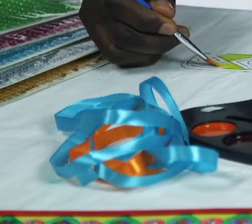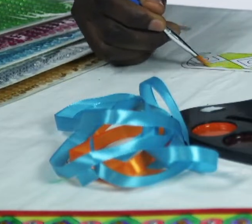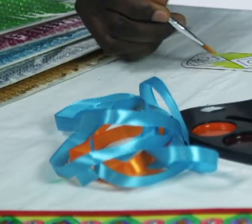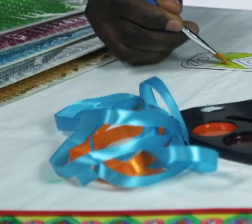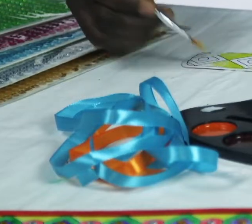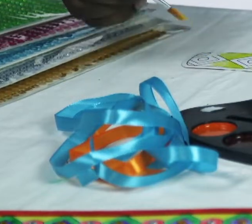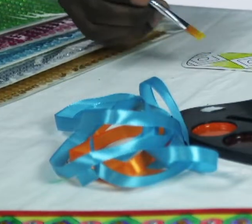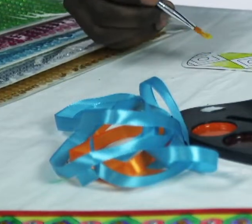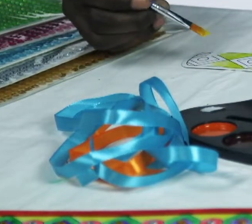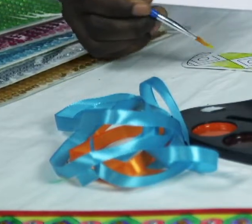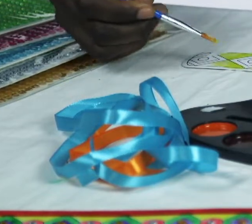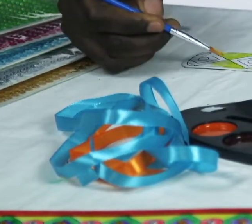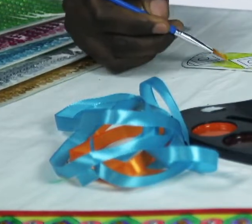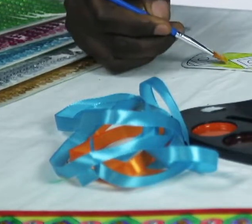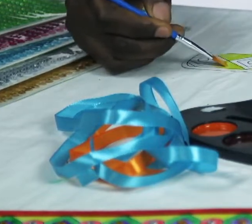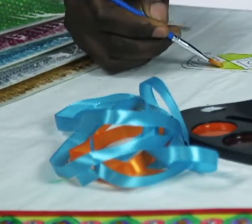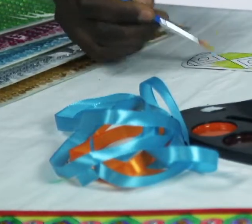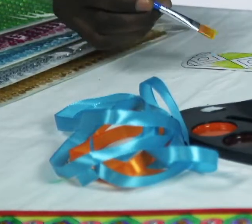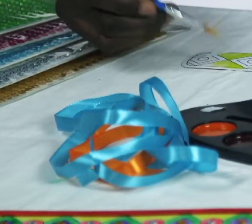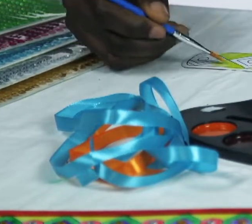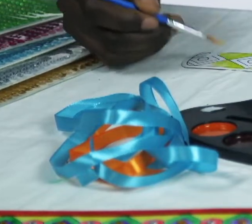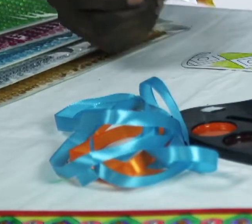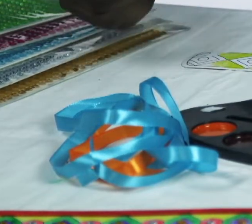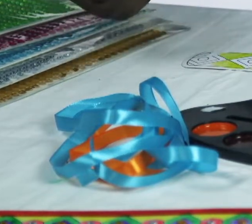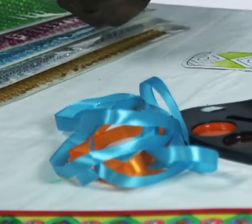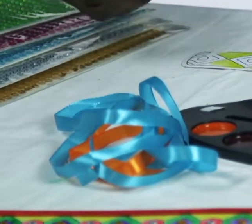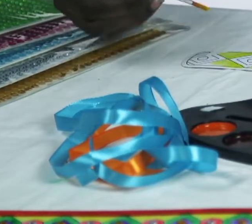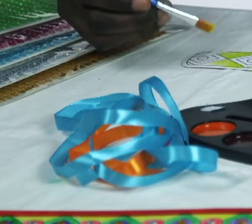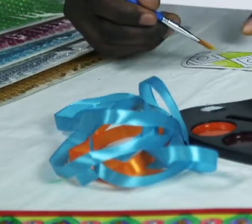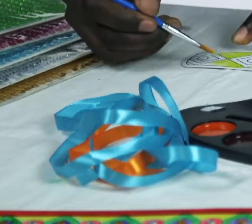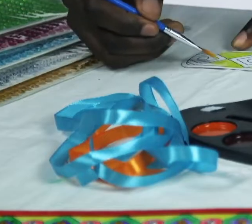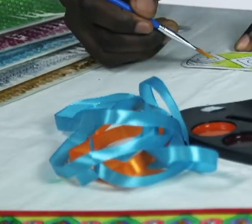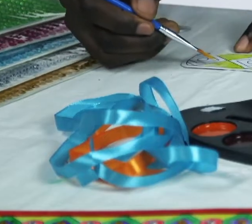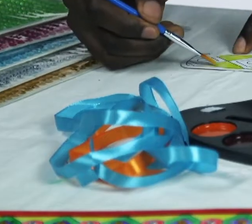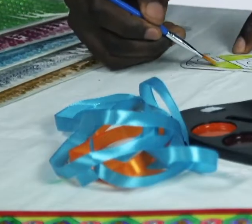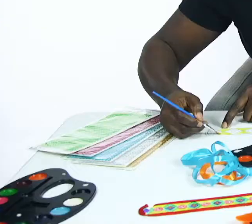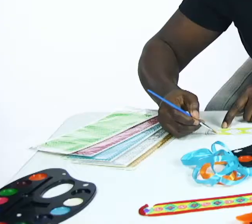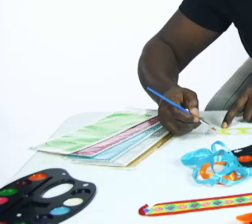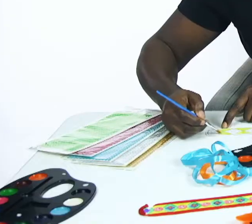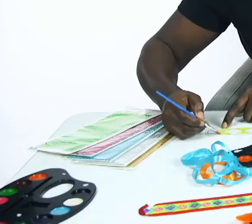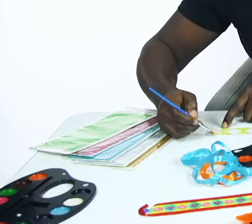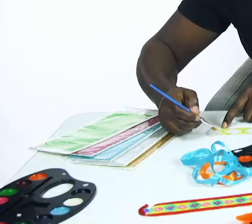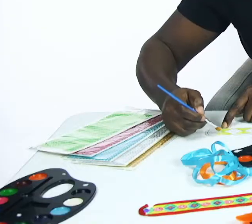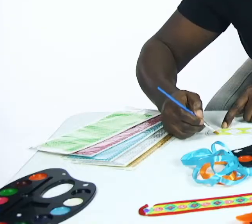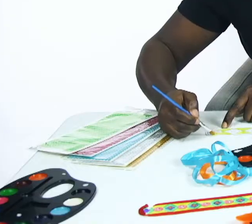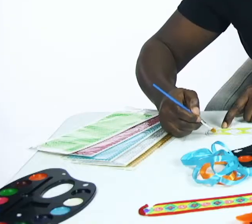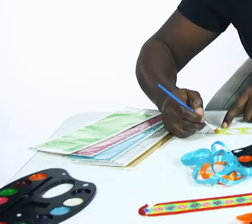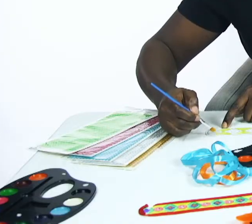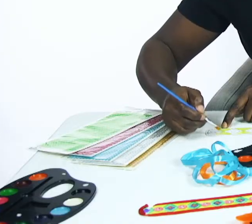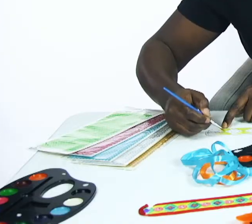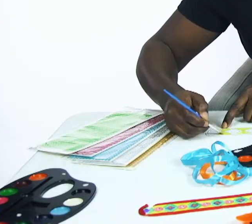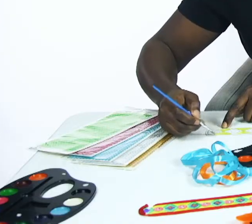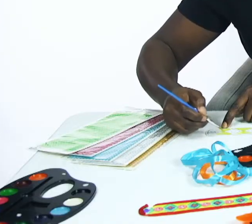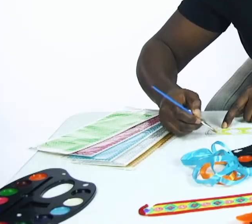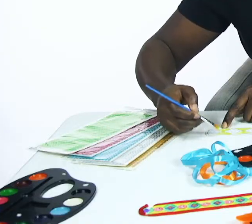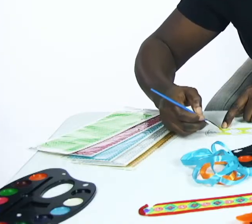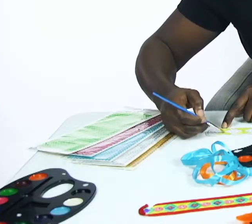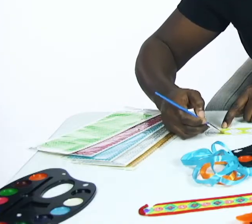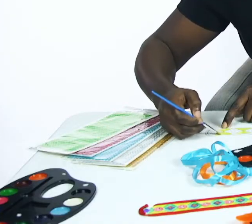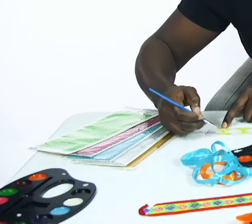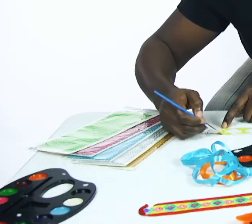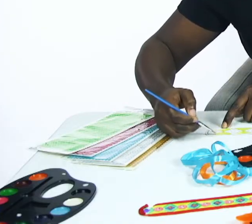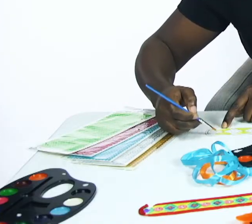easy, just like you used to do in school, or if you're still in school like you currently do in school. or like you do at home for those who